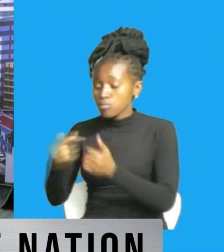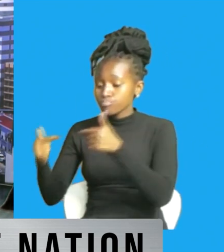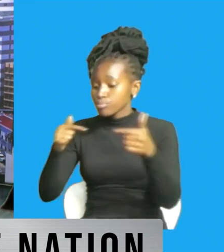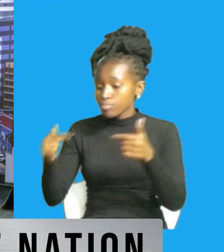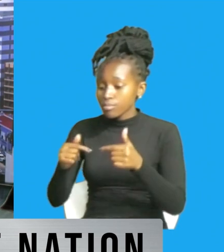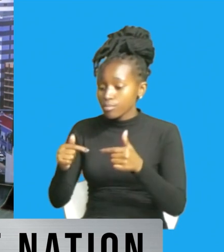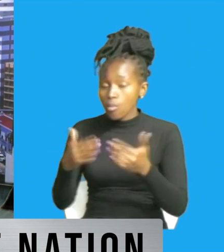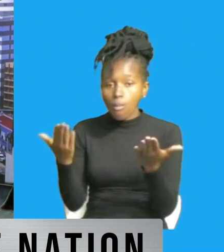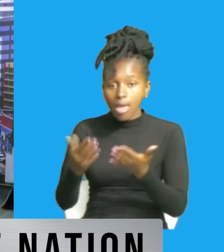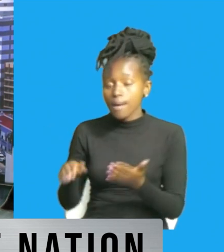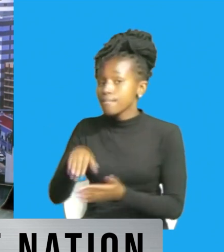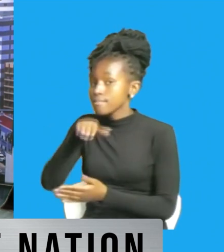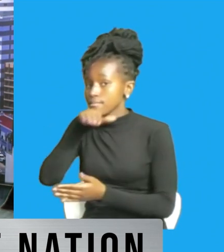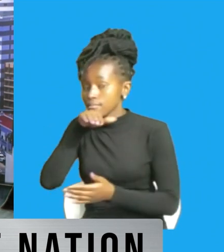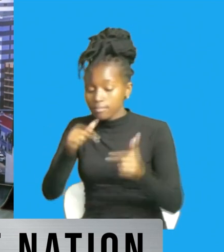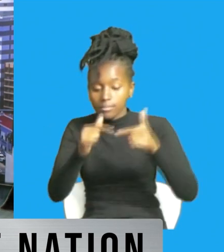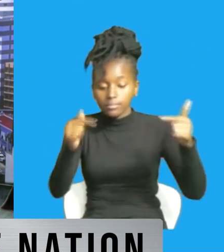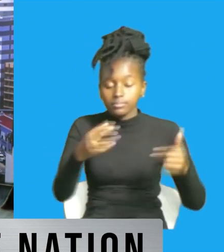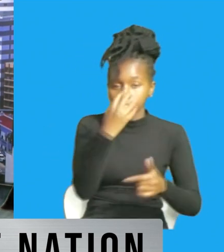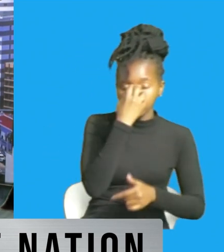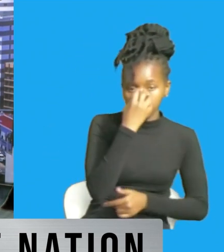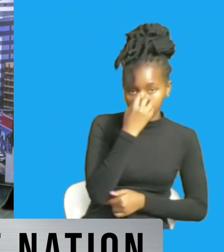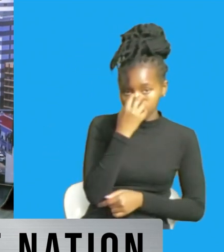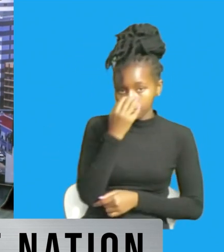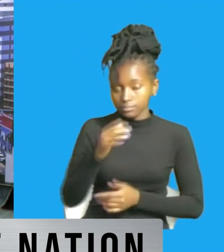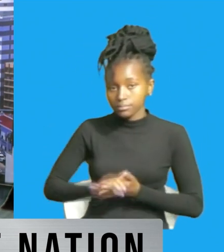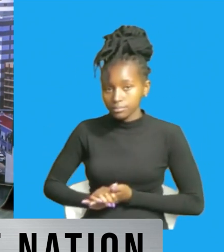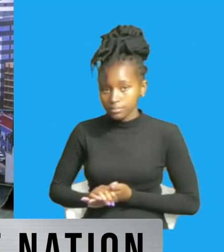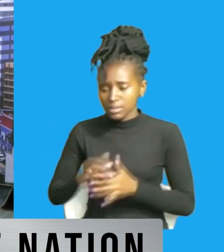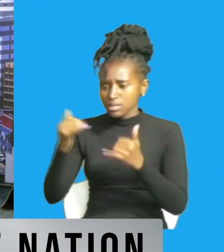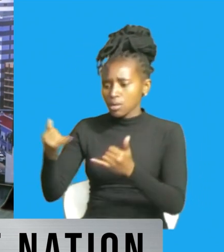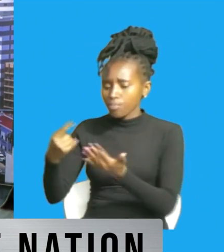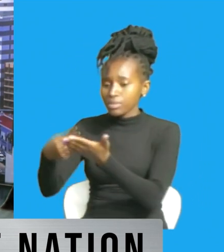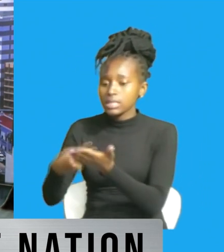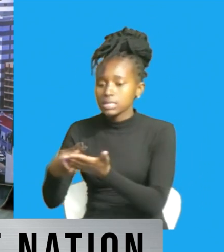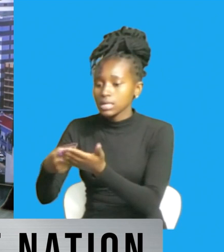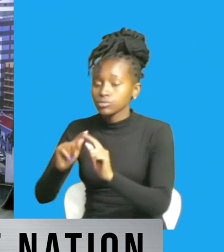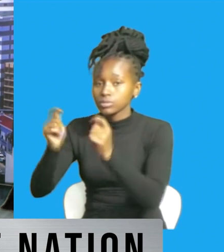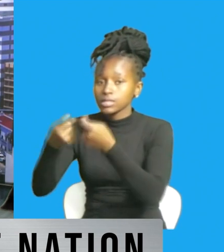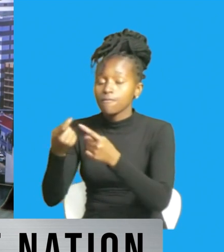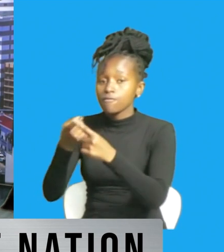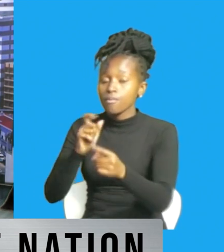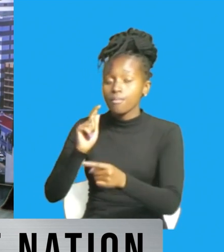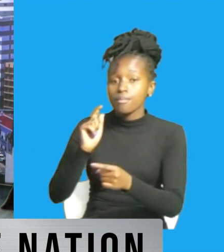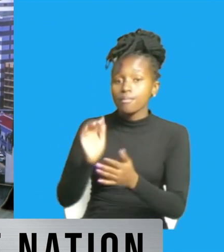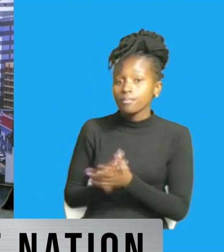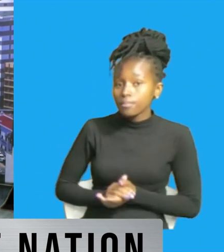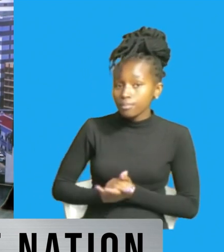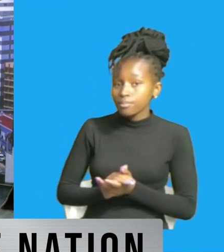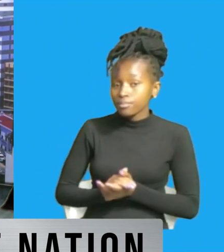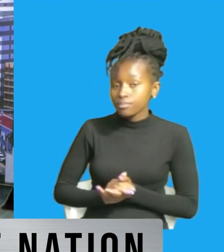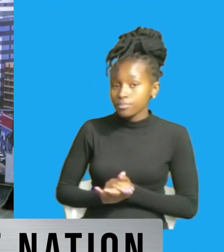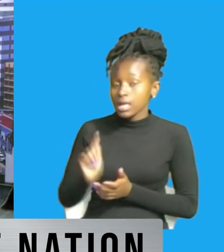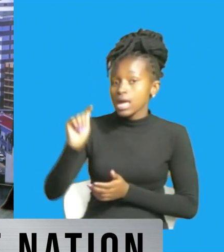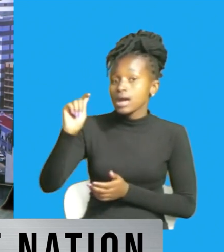Ruto. Because I don't think that dialogue team from Kenya Kwanza will make any decision that Ruto does not